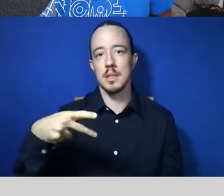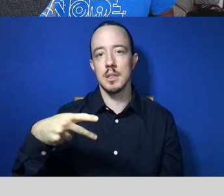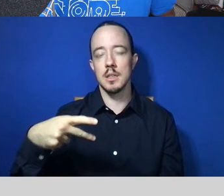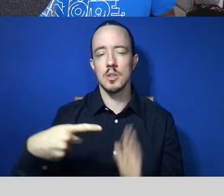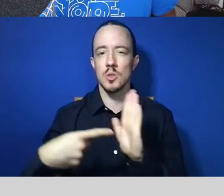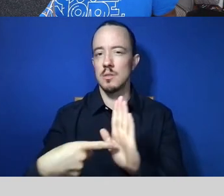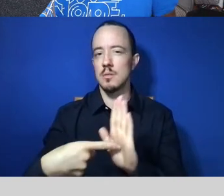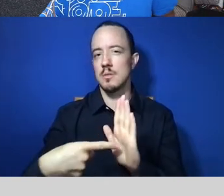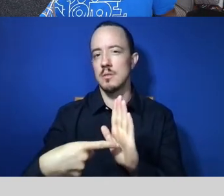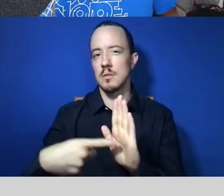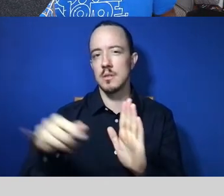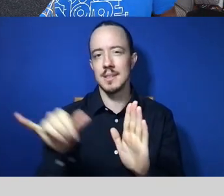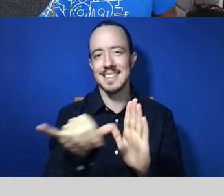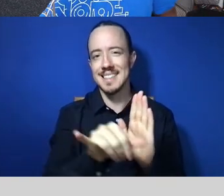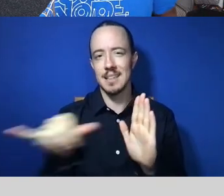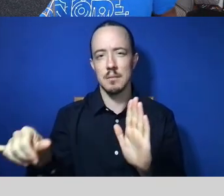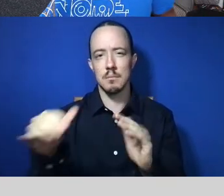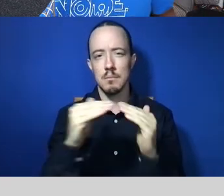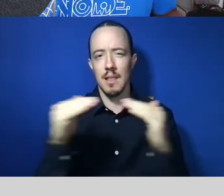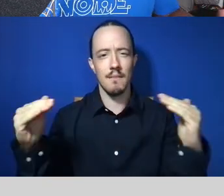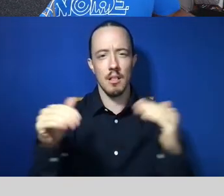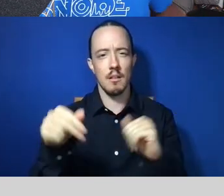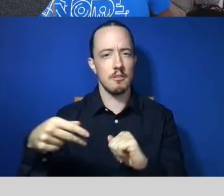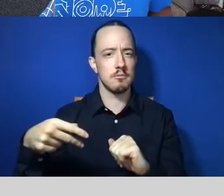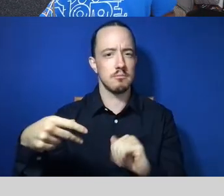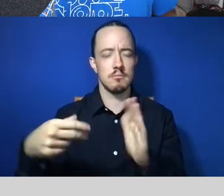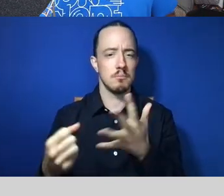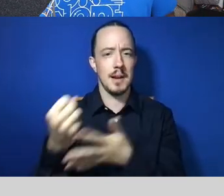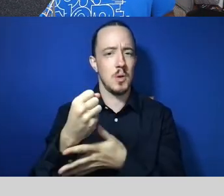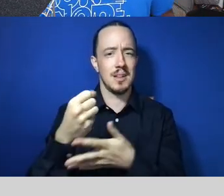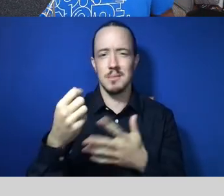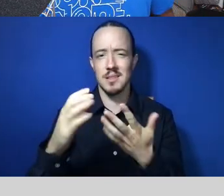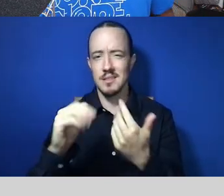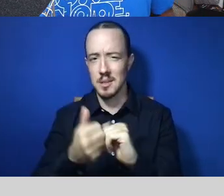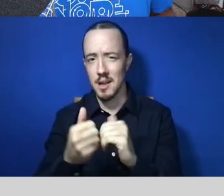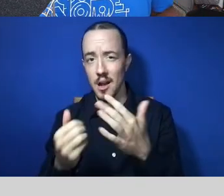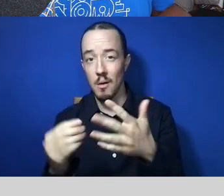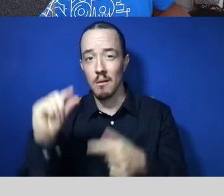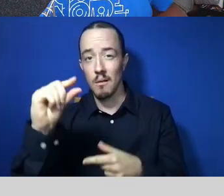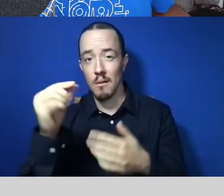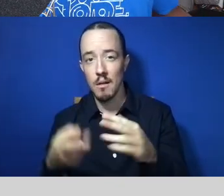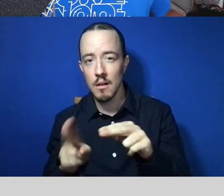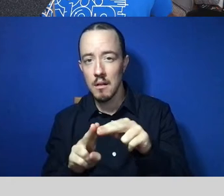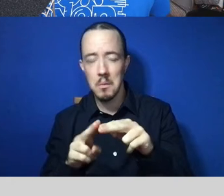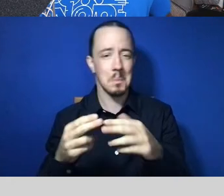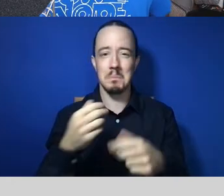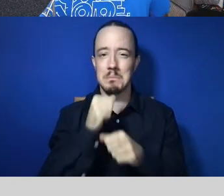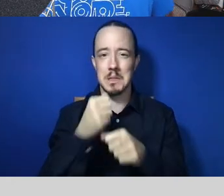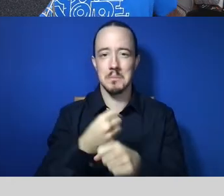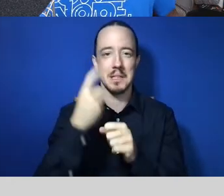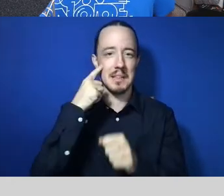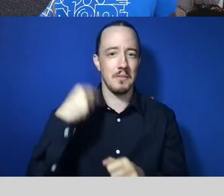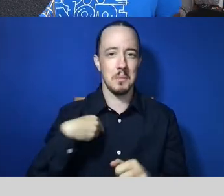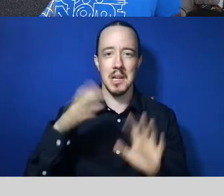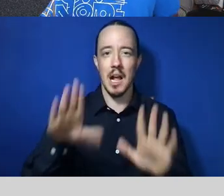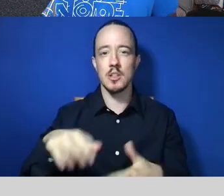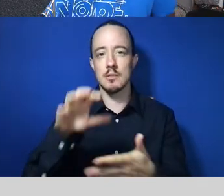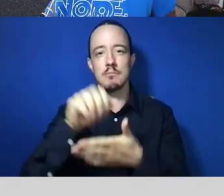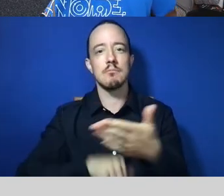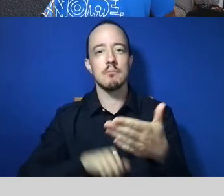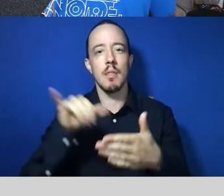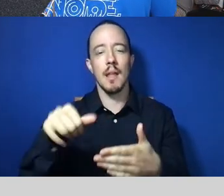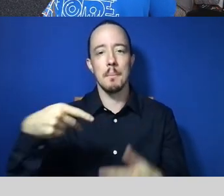to signify it was the same priority, but somehow higher priority, which doesn't really make sense